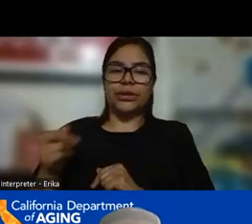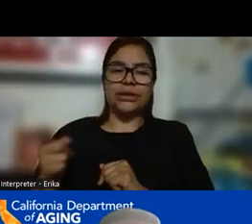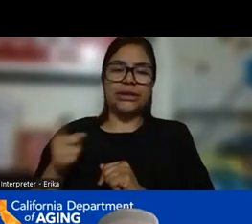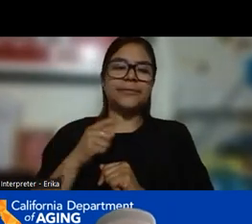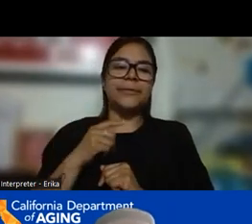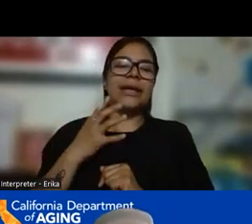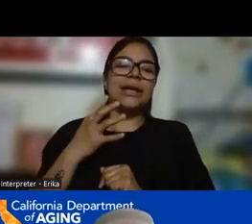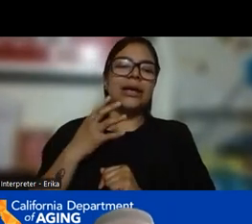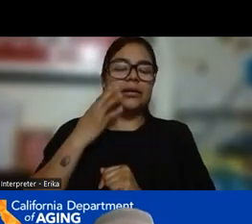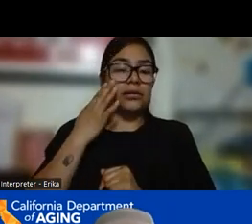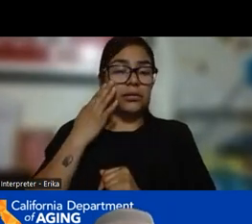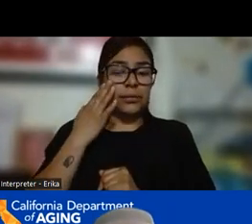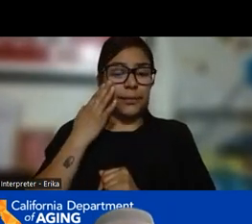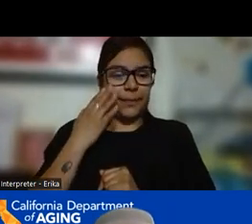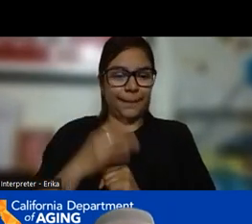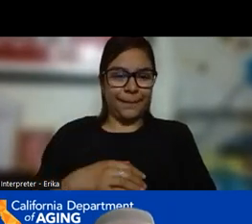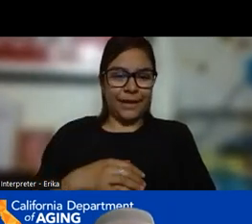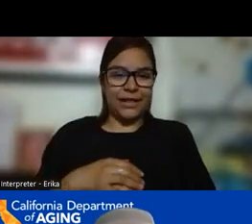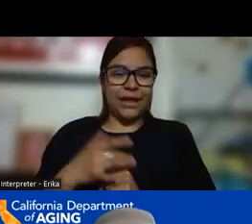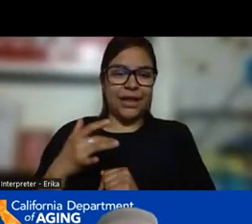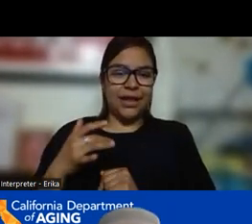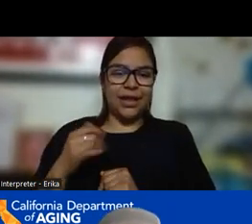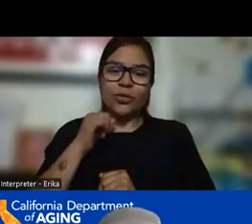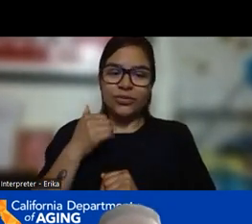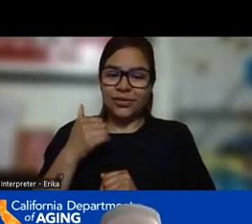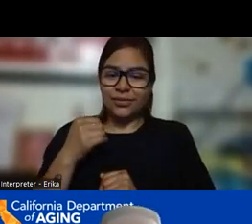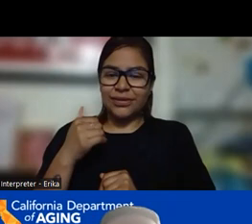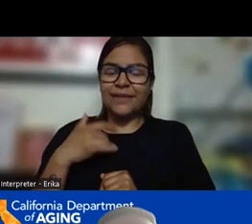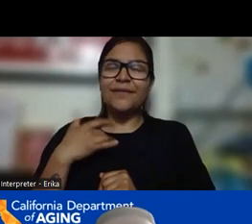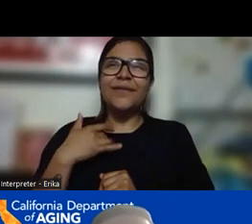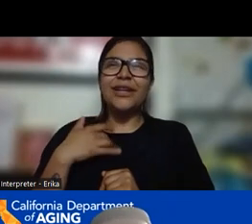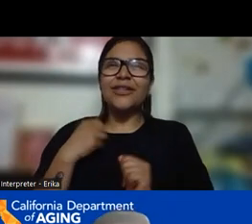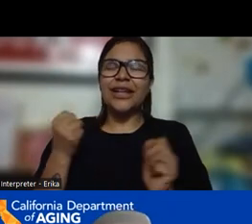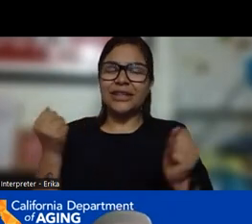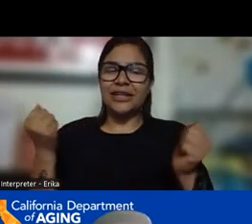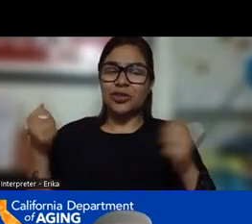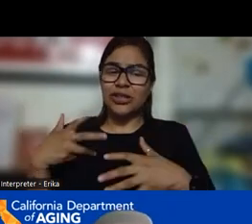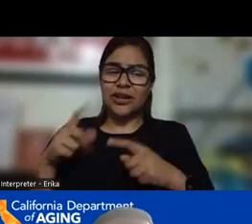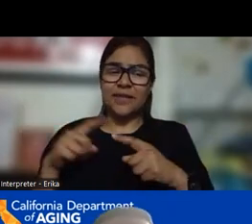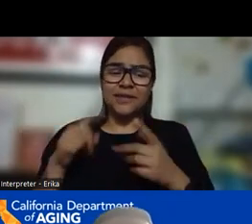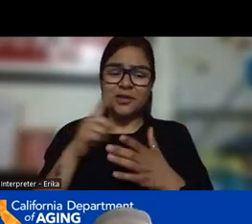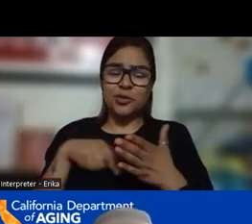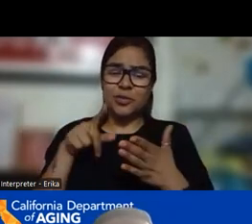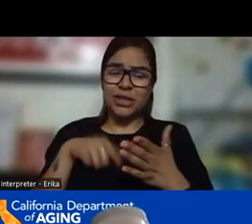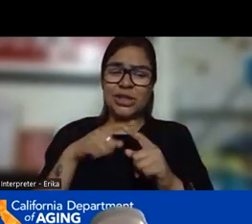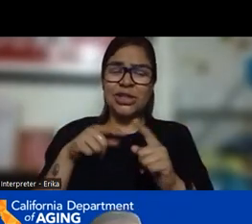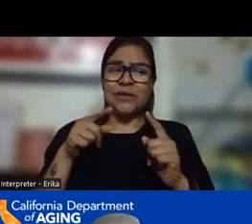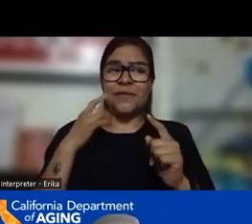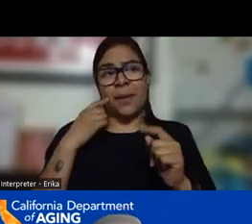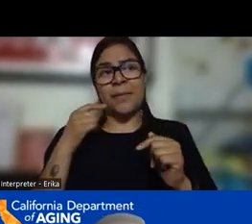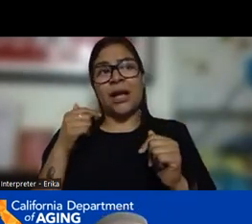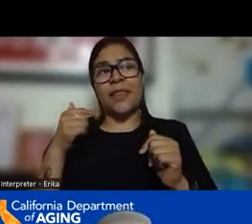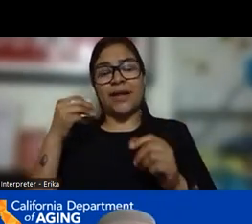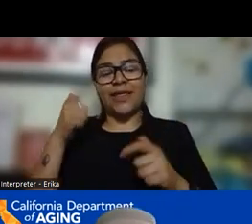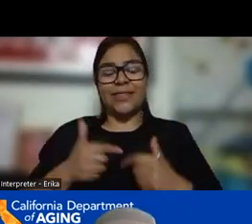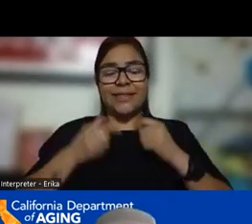fear reporting their sexual orientation in long-term care facilities due to fears of discrimination. There's also higher rates of disability. And a study during the